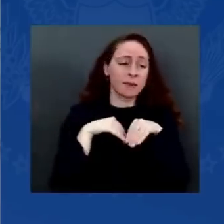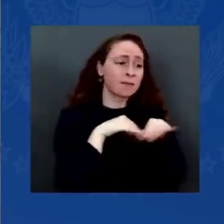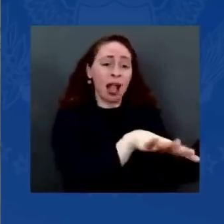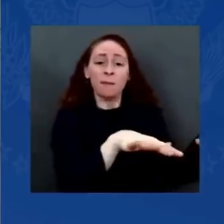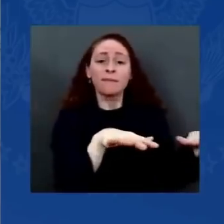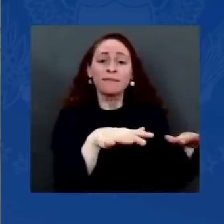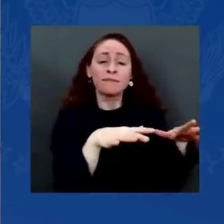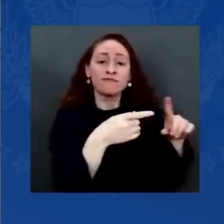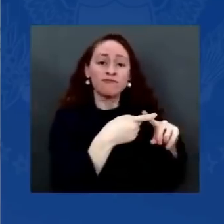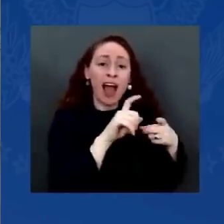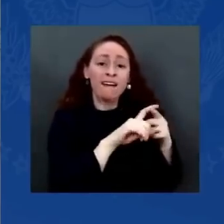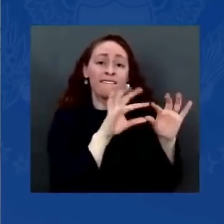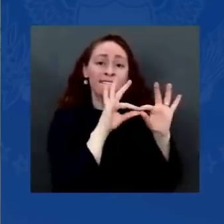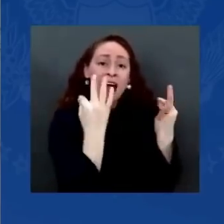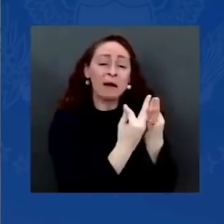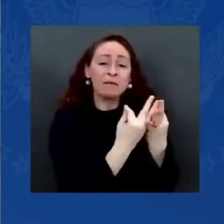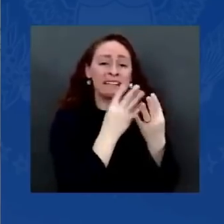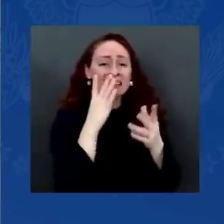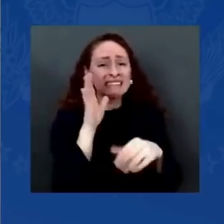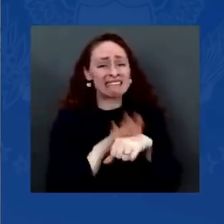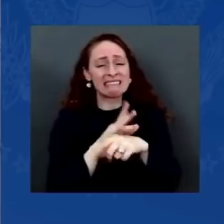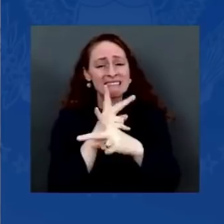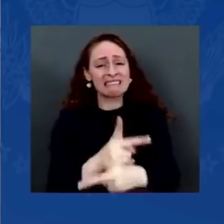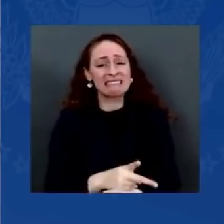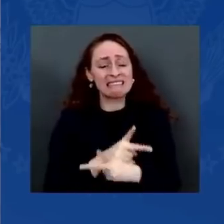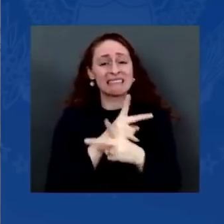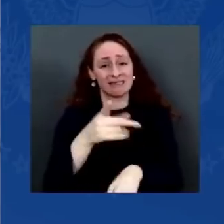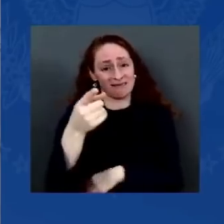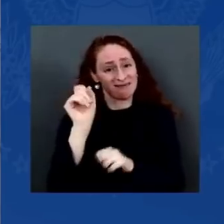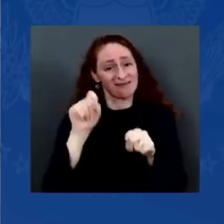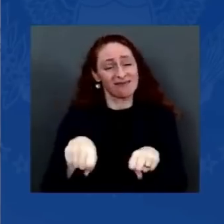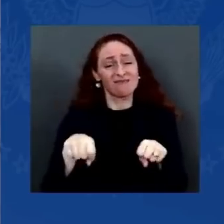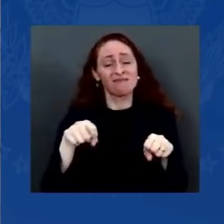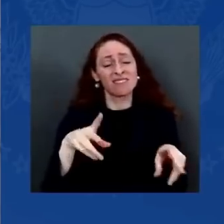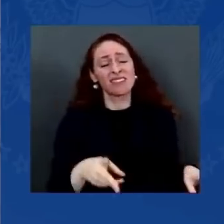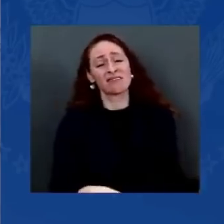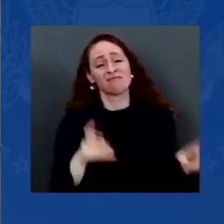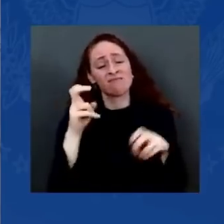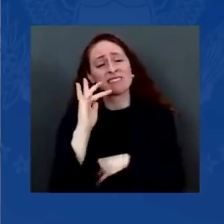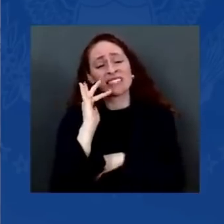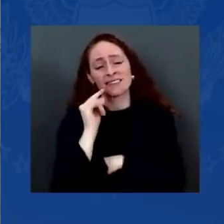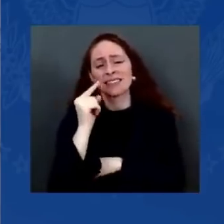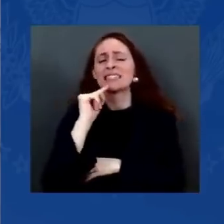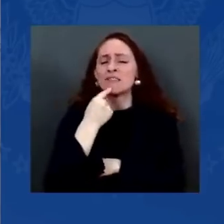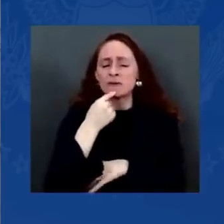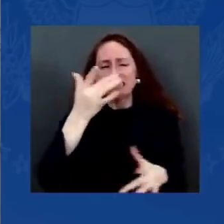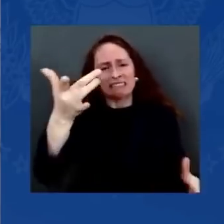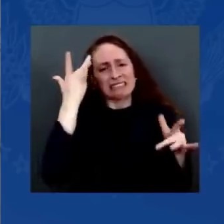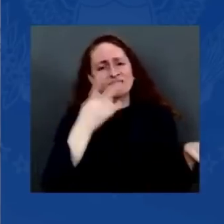hospital or even dying. Almost everyone who has died from COVID-19 in the past many months has